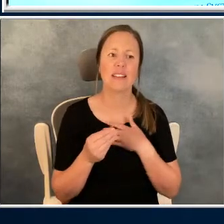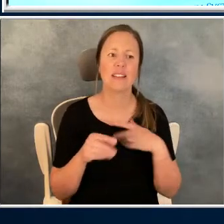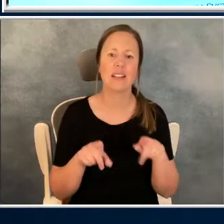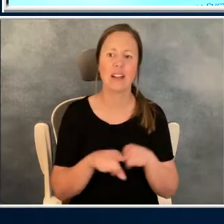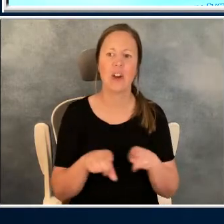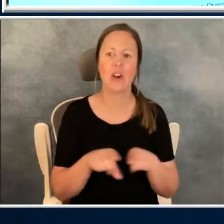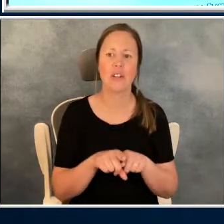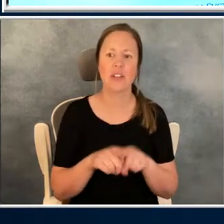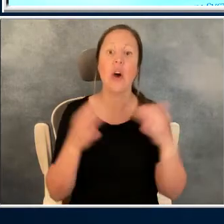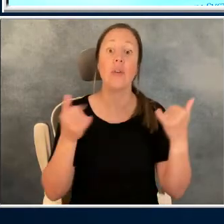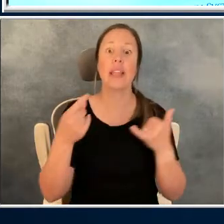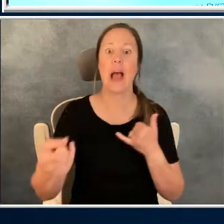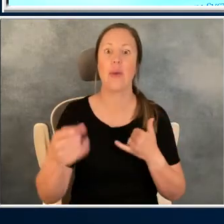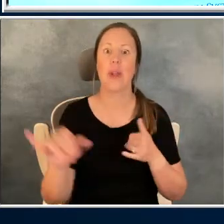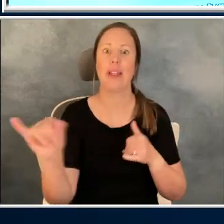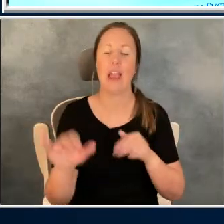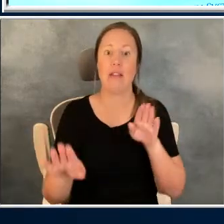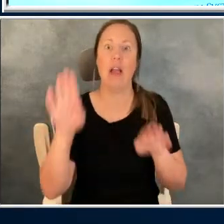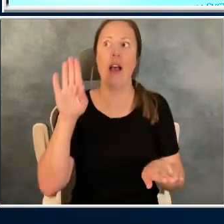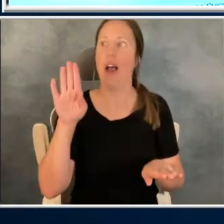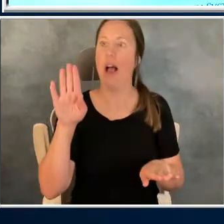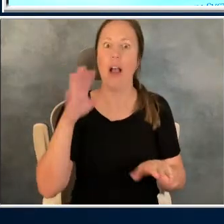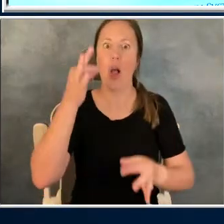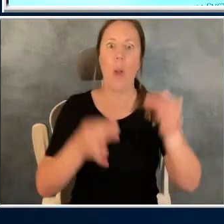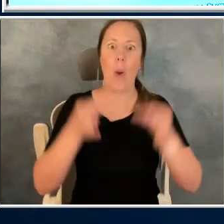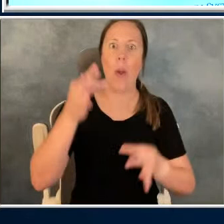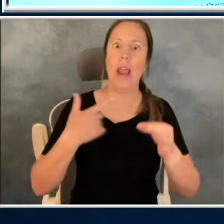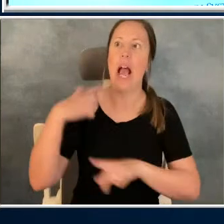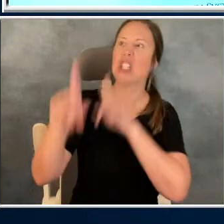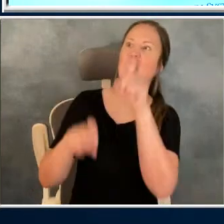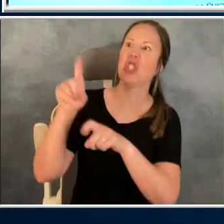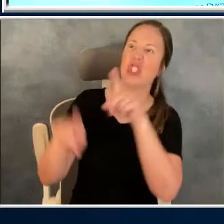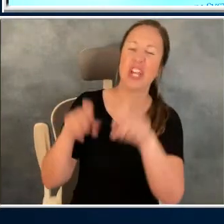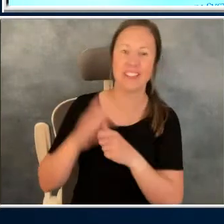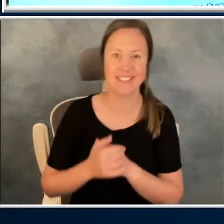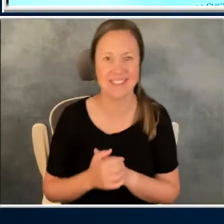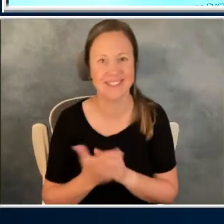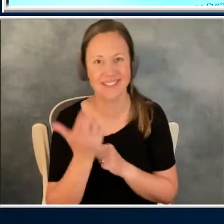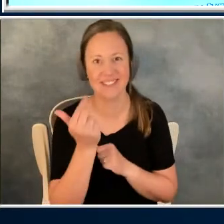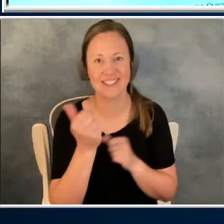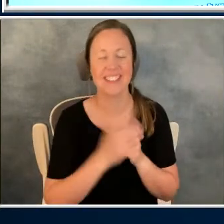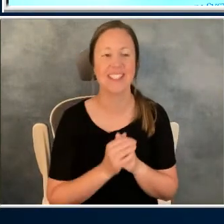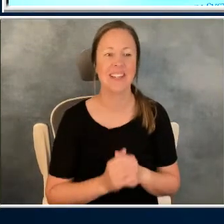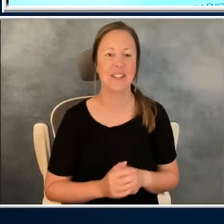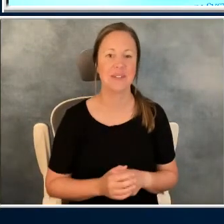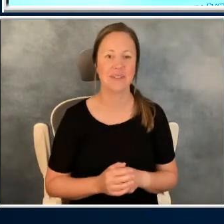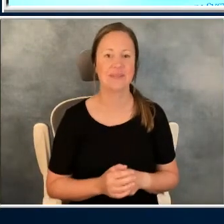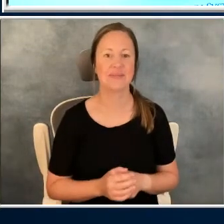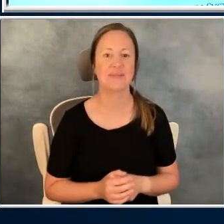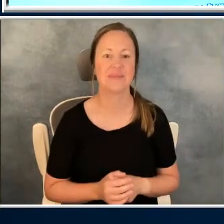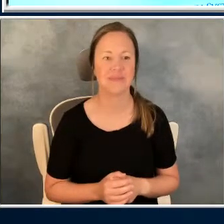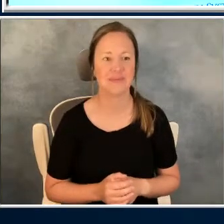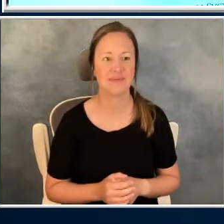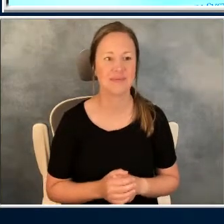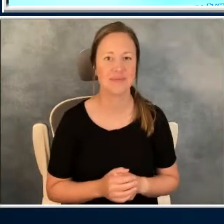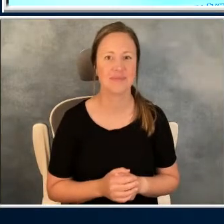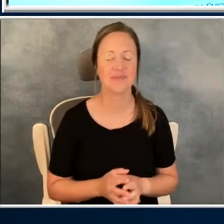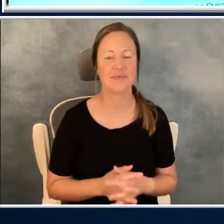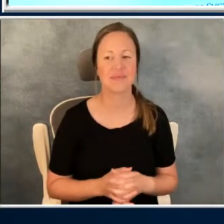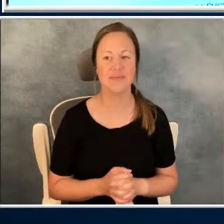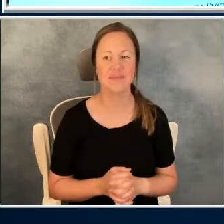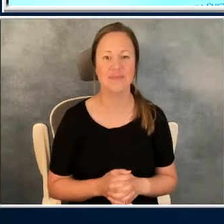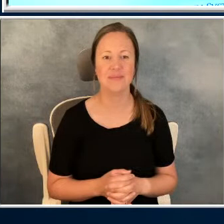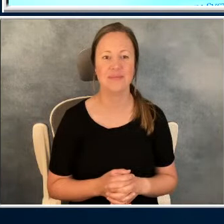stand. Let's go. Now you're on the stand. I'm coming after you, buddy. Here it comes. Plead the fifth. Yeah, yeah, there you go. But the